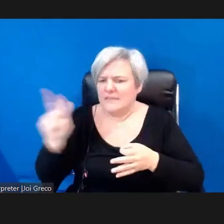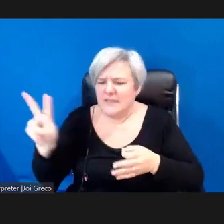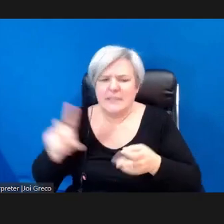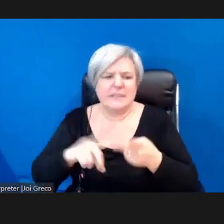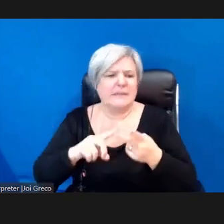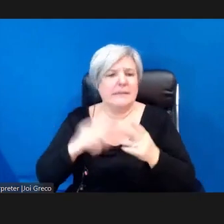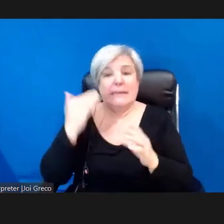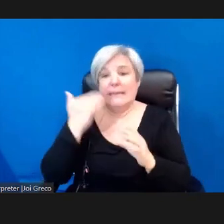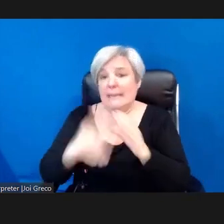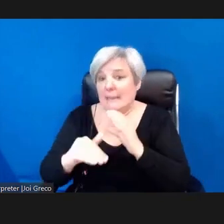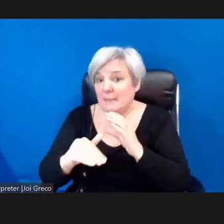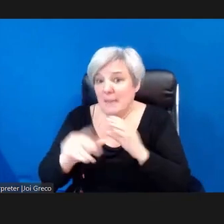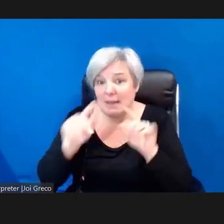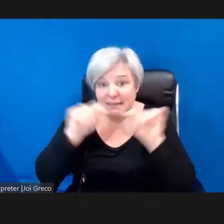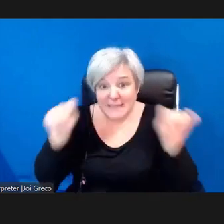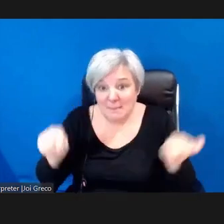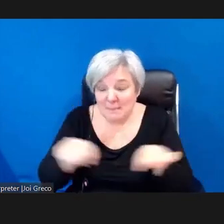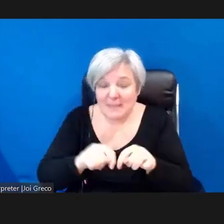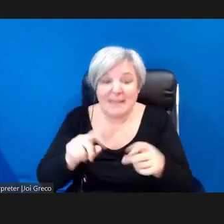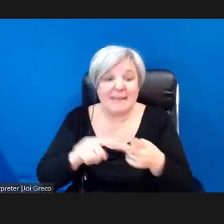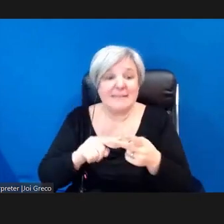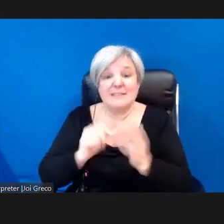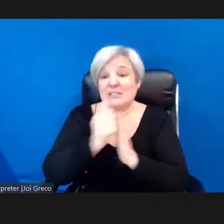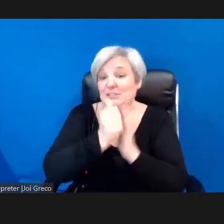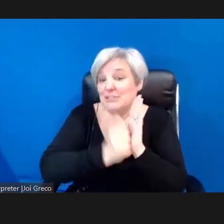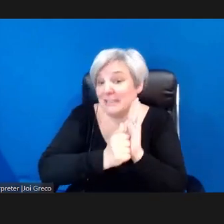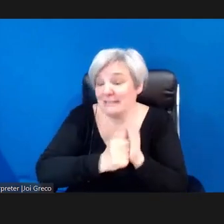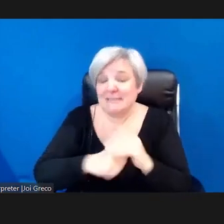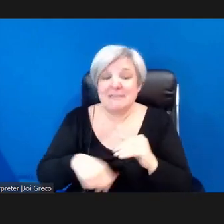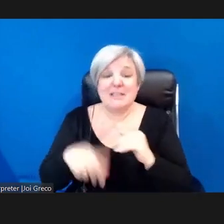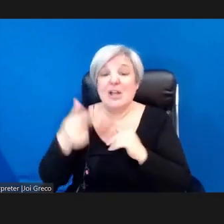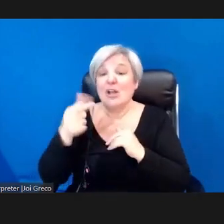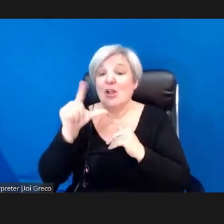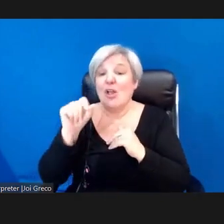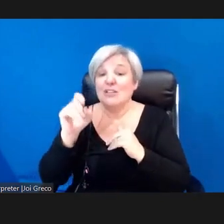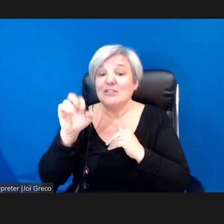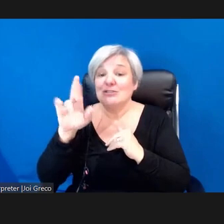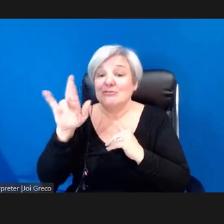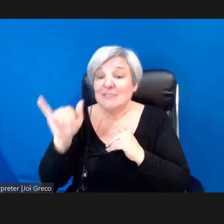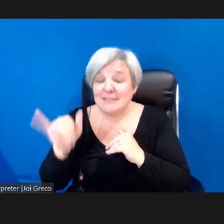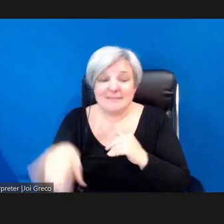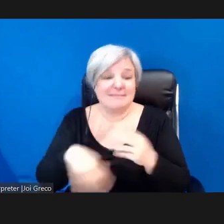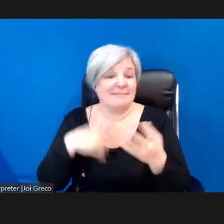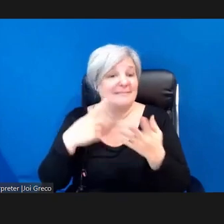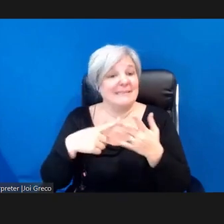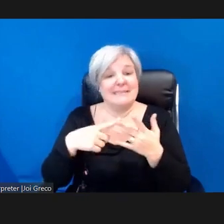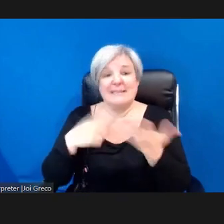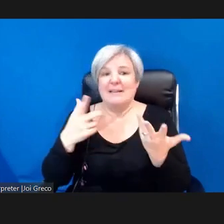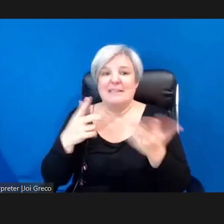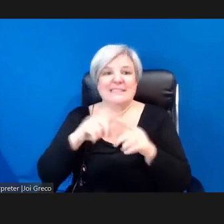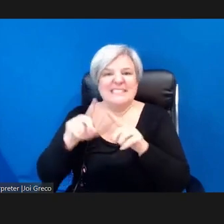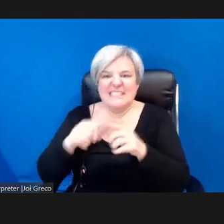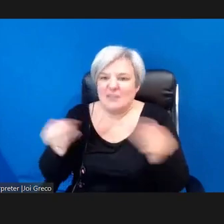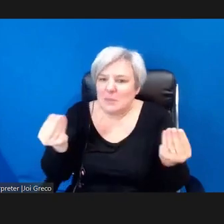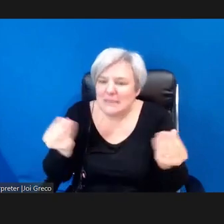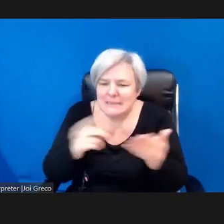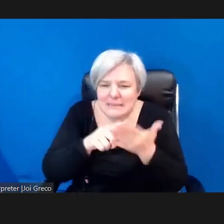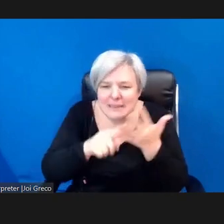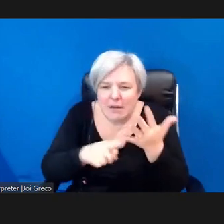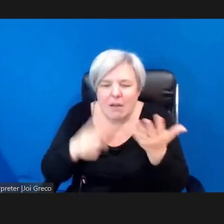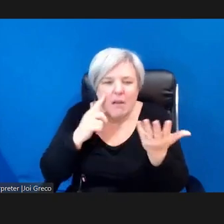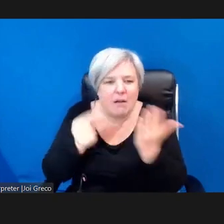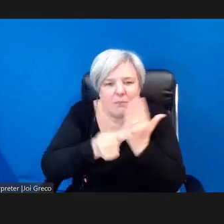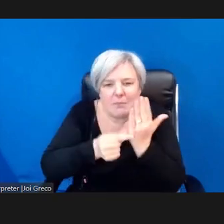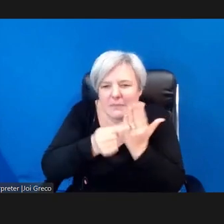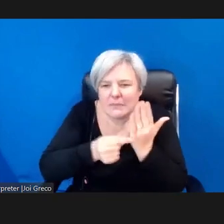email templates, sample agendas, a glossary, the parent-developed support material, and Strata user manuals